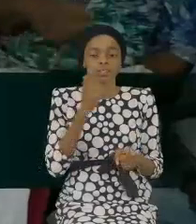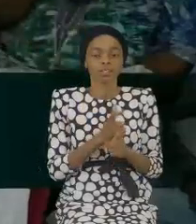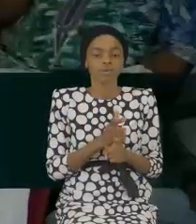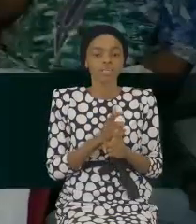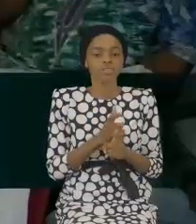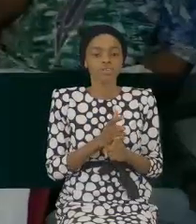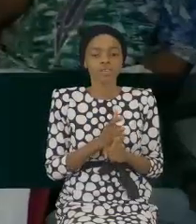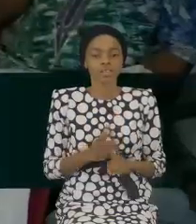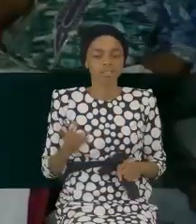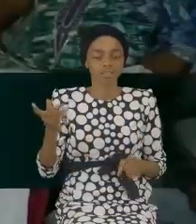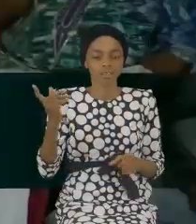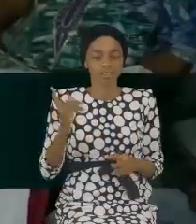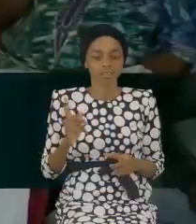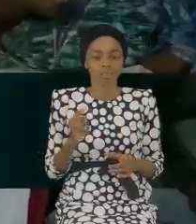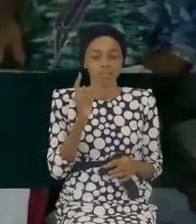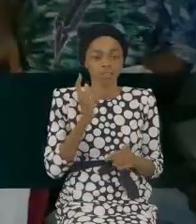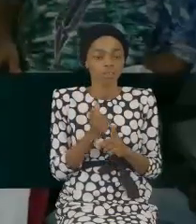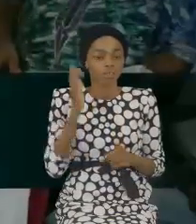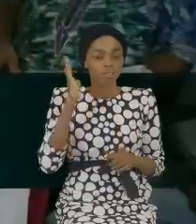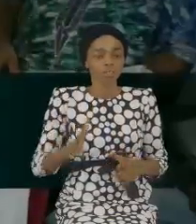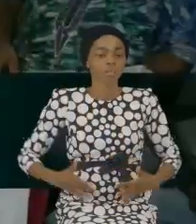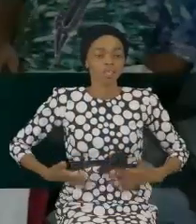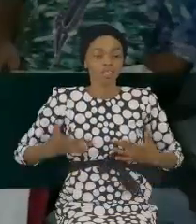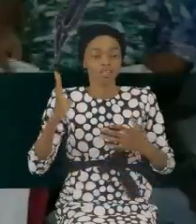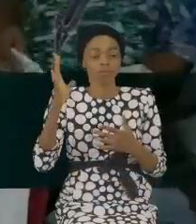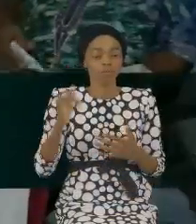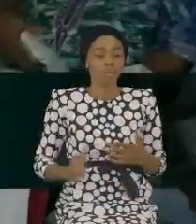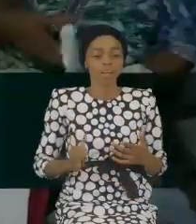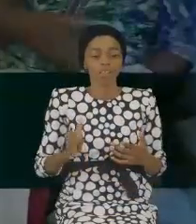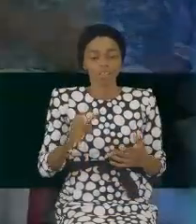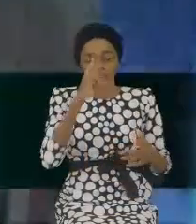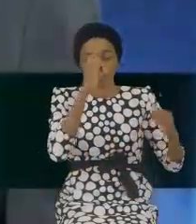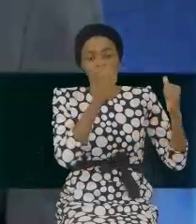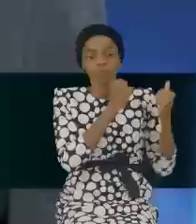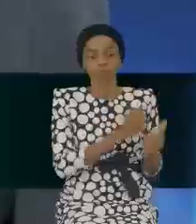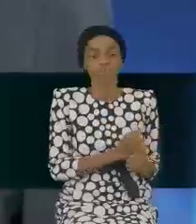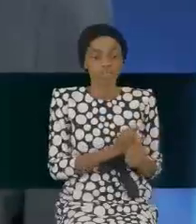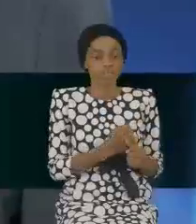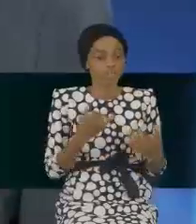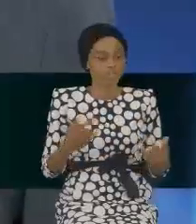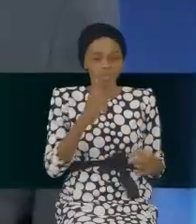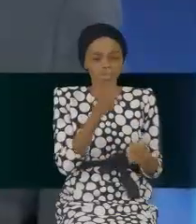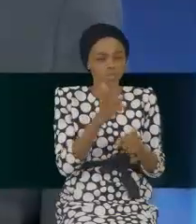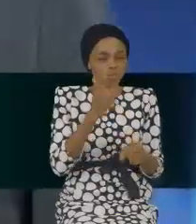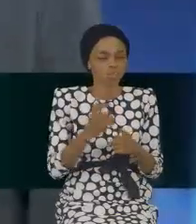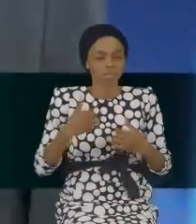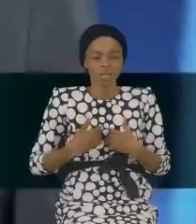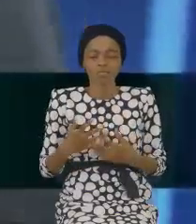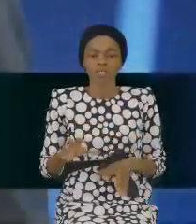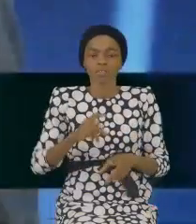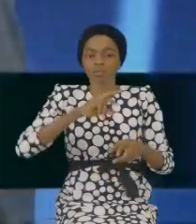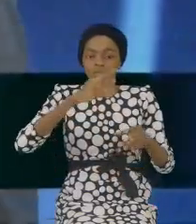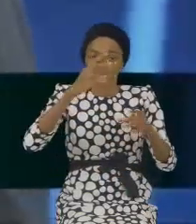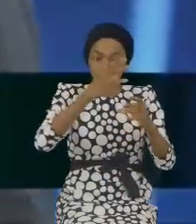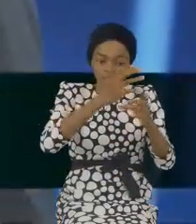faith, the just justification. They're justified. They're taken out of their sin by faith in Christ. They're